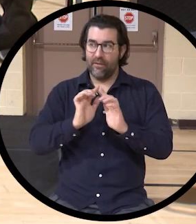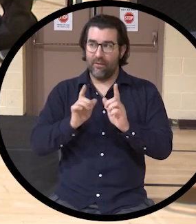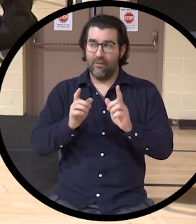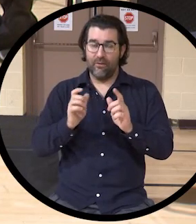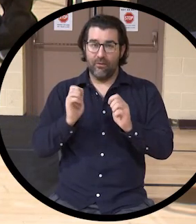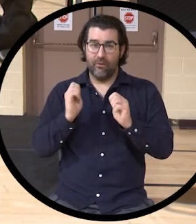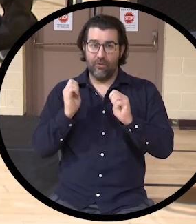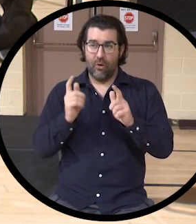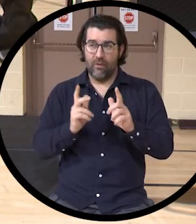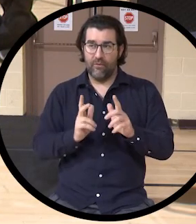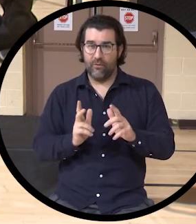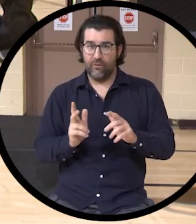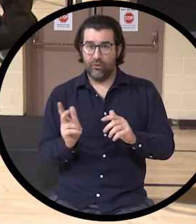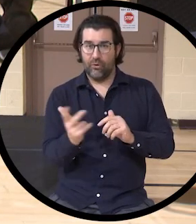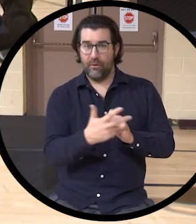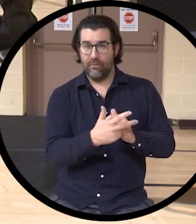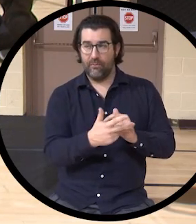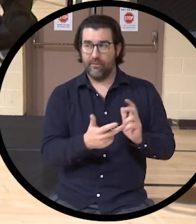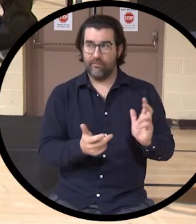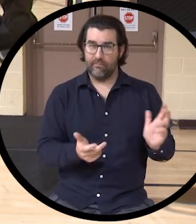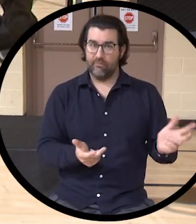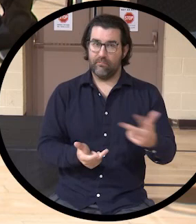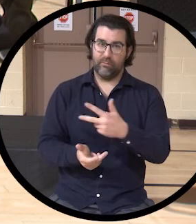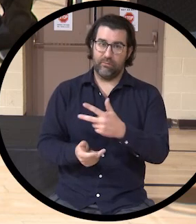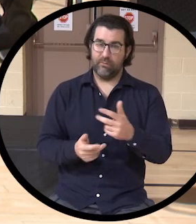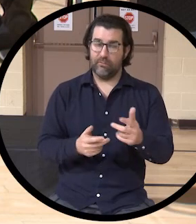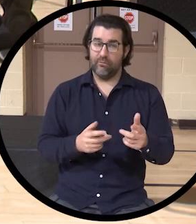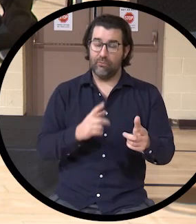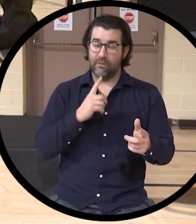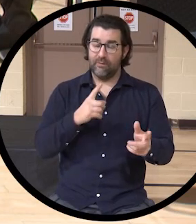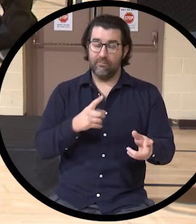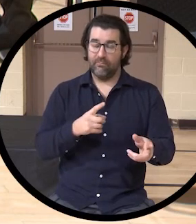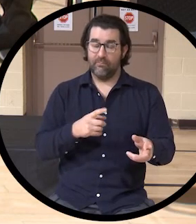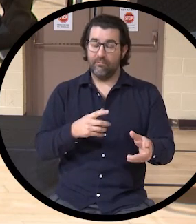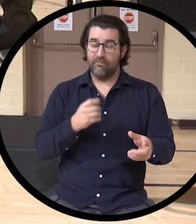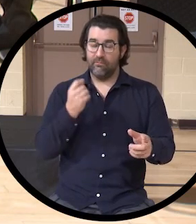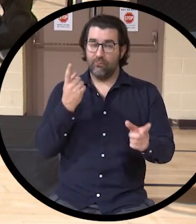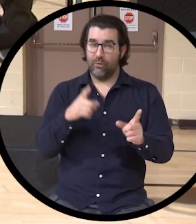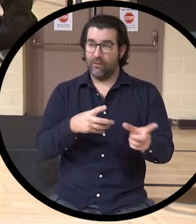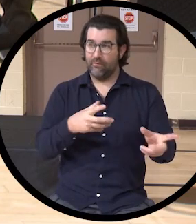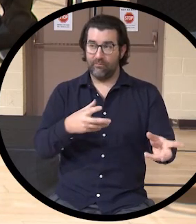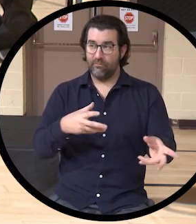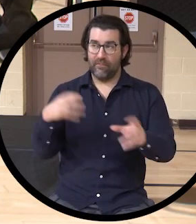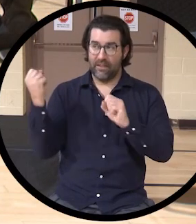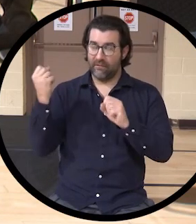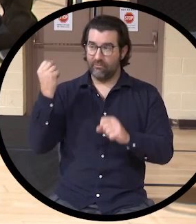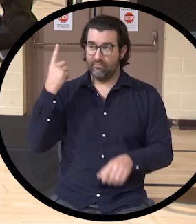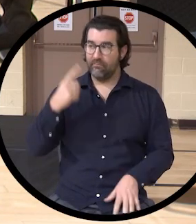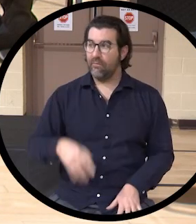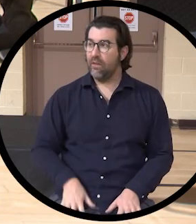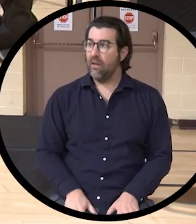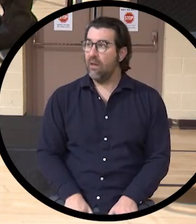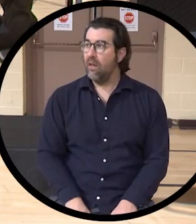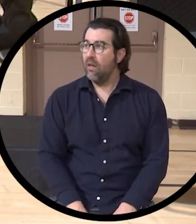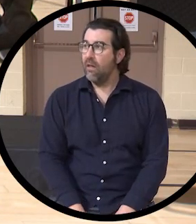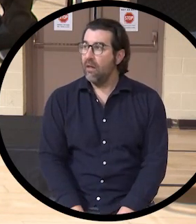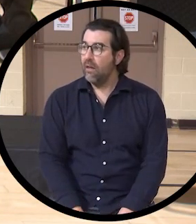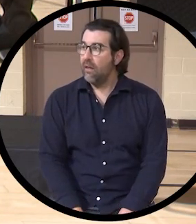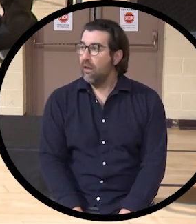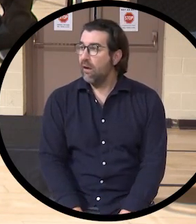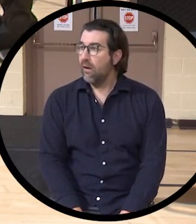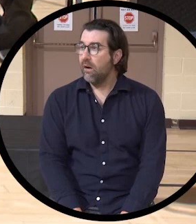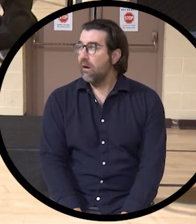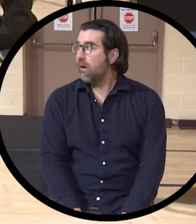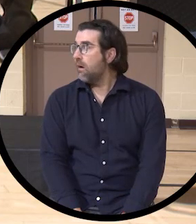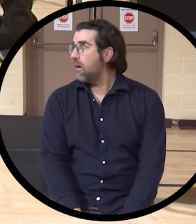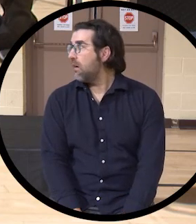movements are pretty extreme. So I understand where you're coming from. Laura, did you